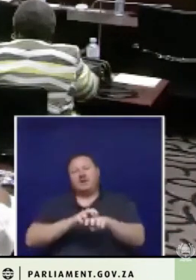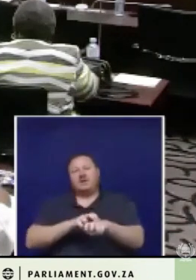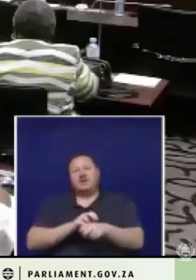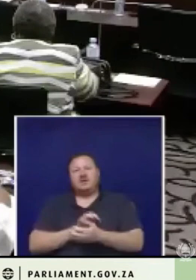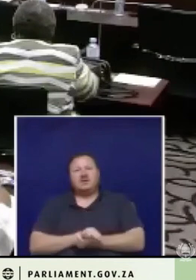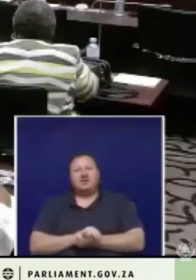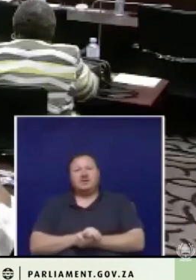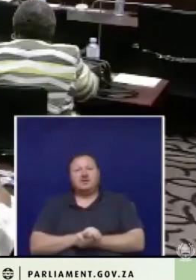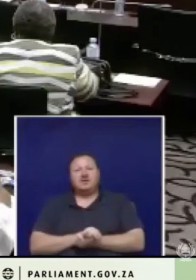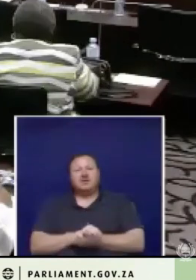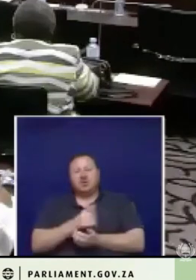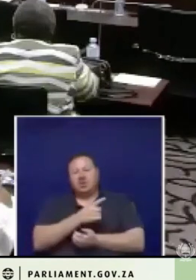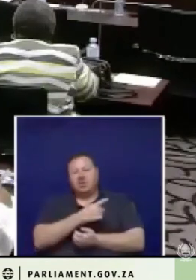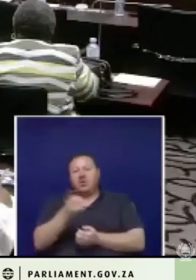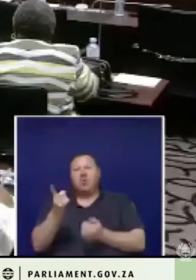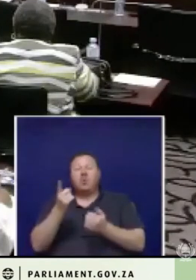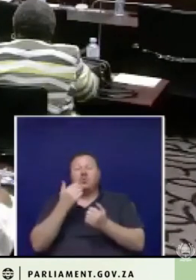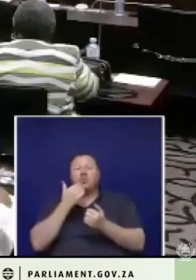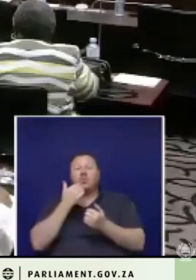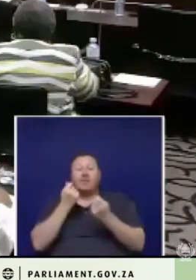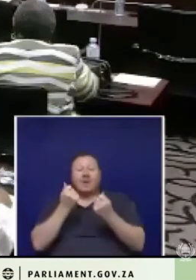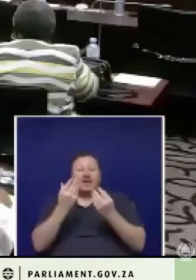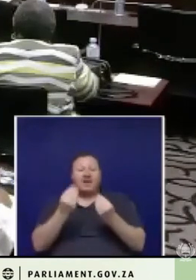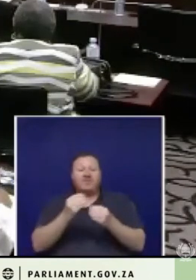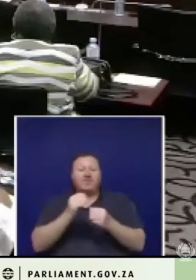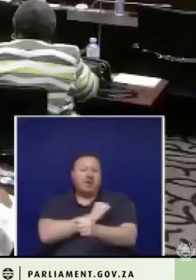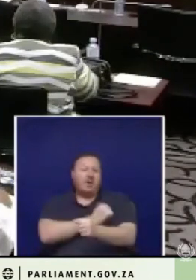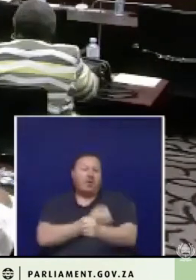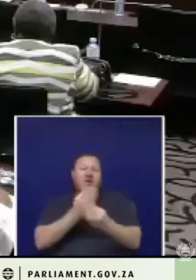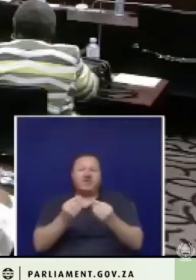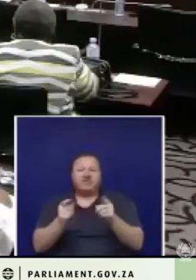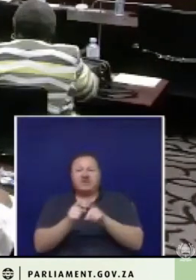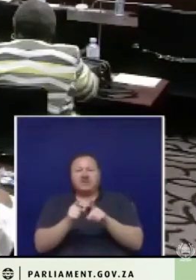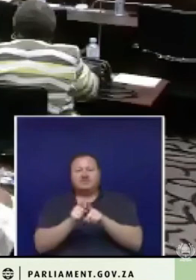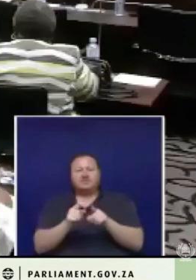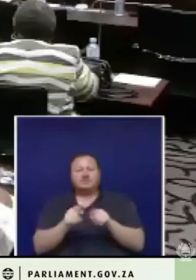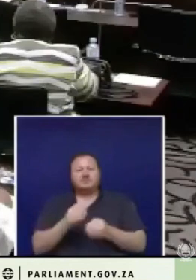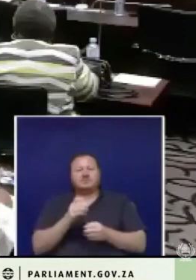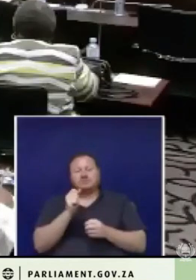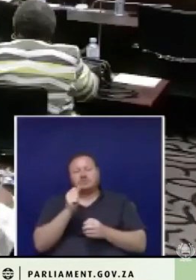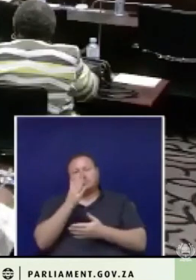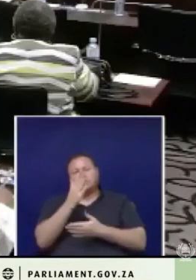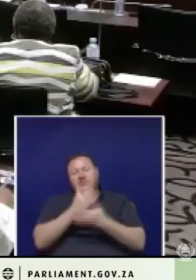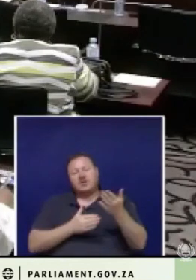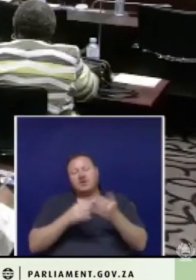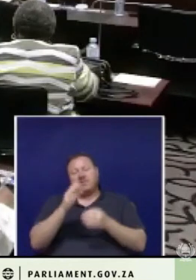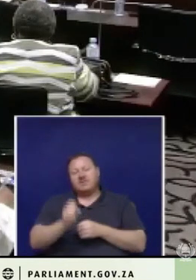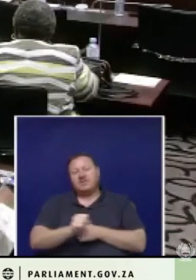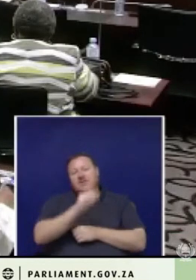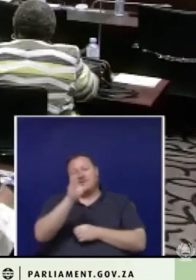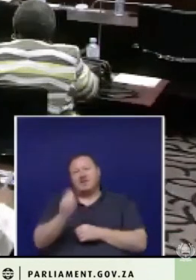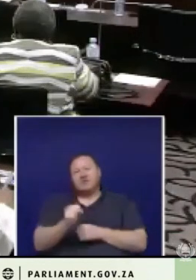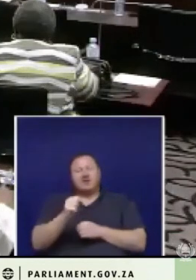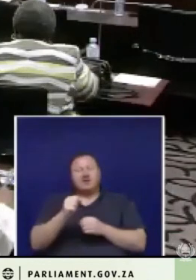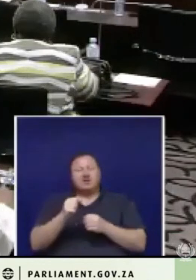those who have the money have the power. With nearly half of South African households being single